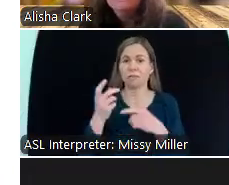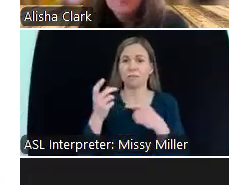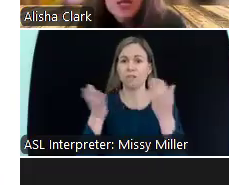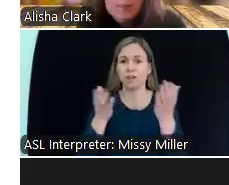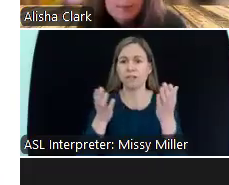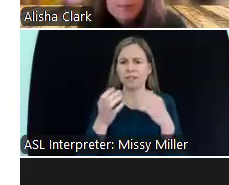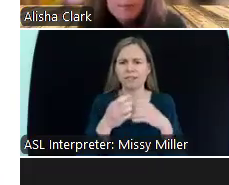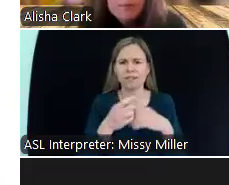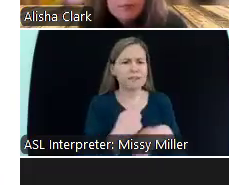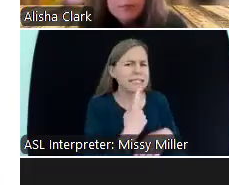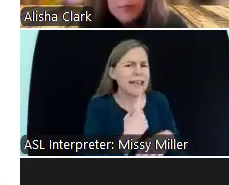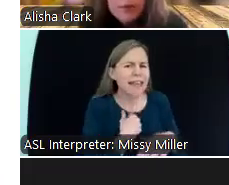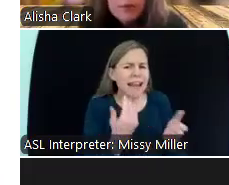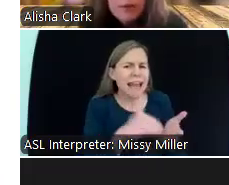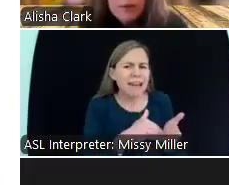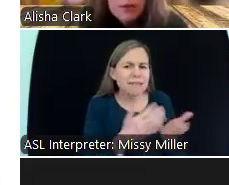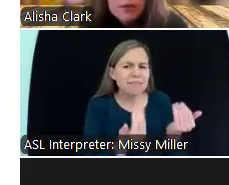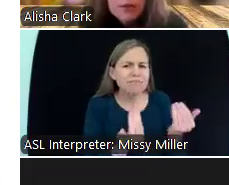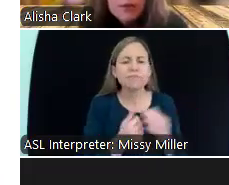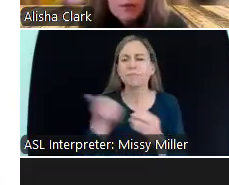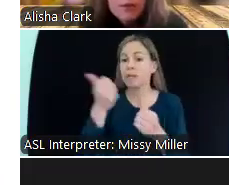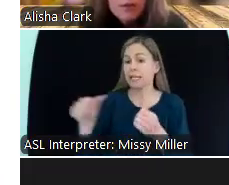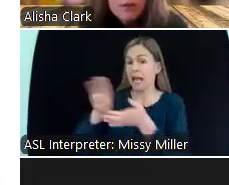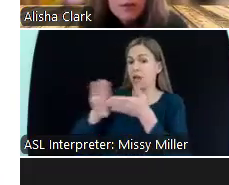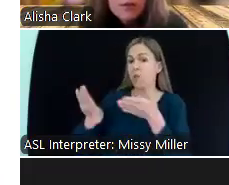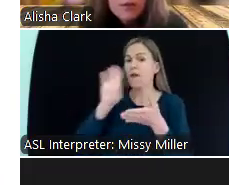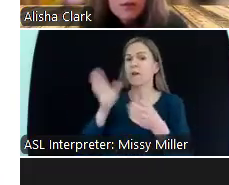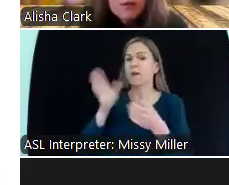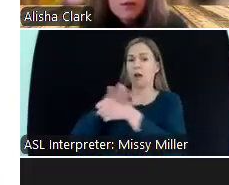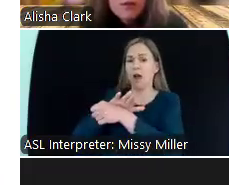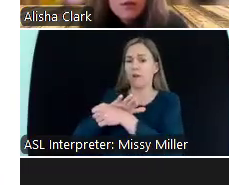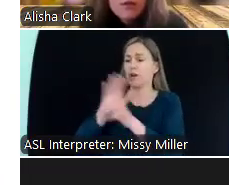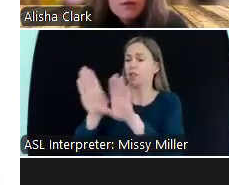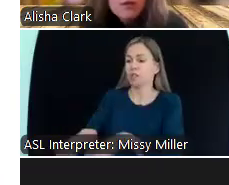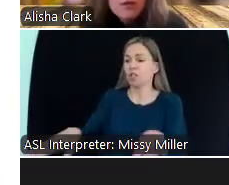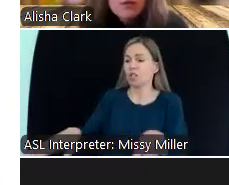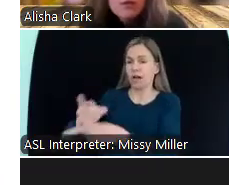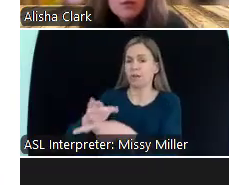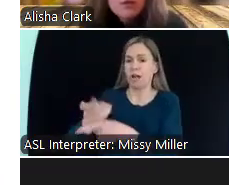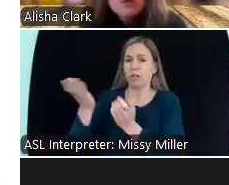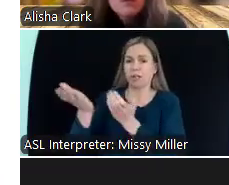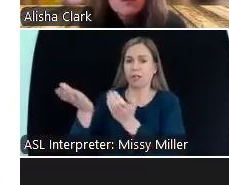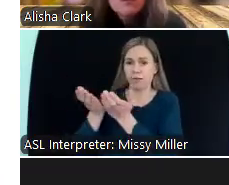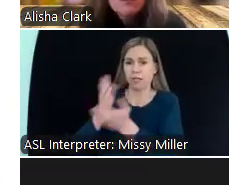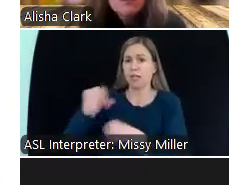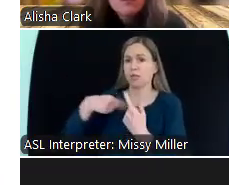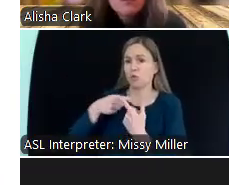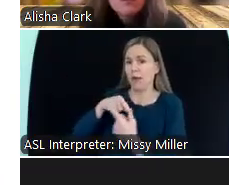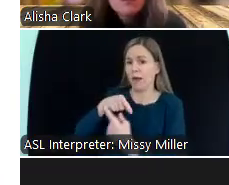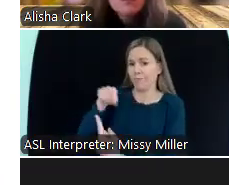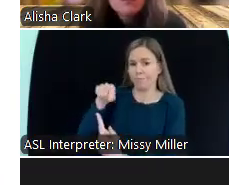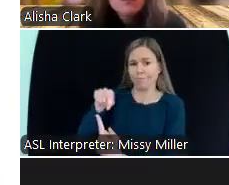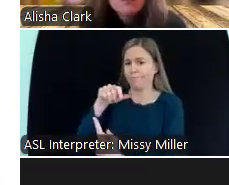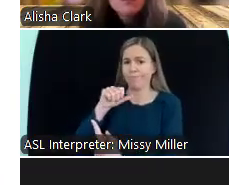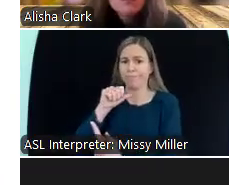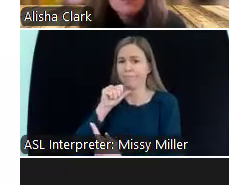Repeat that one again. Does any waiver cover childcare services when there is not anything